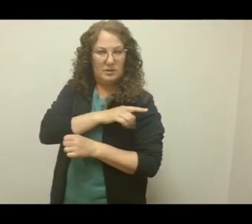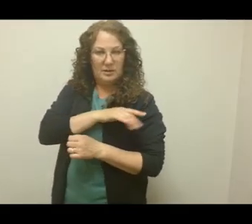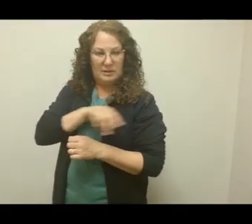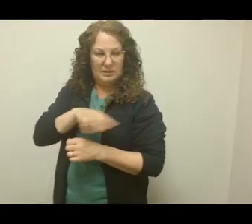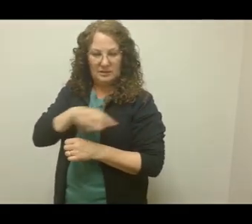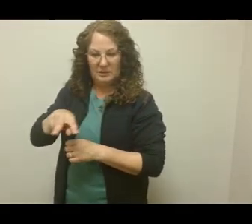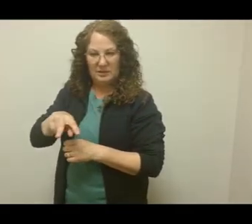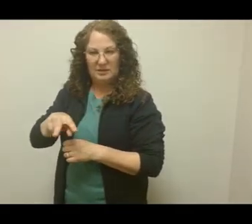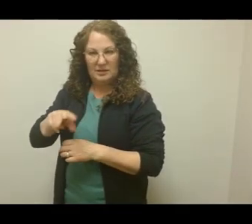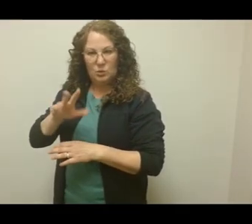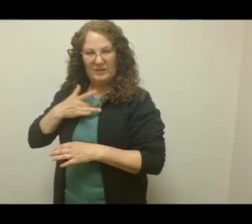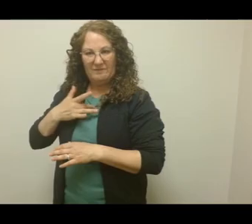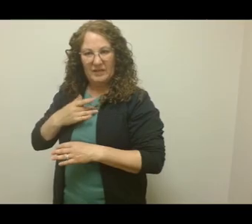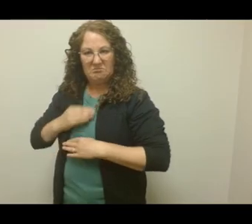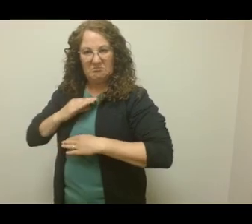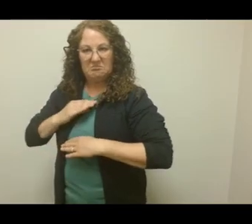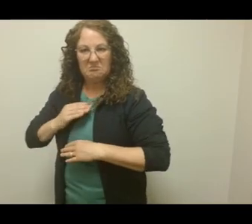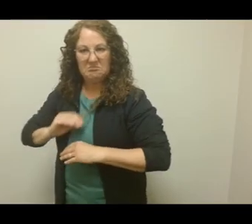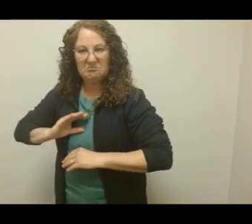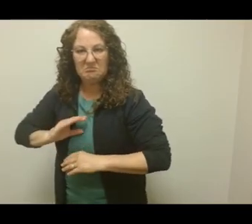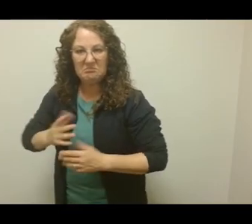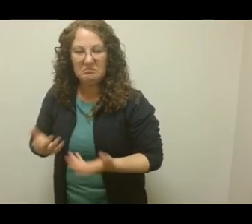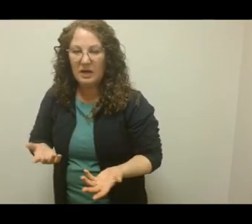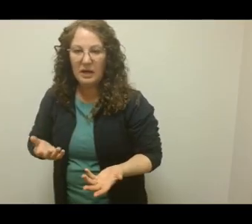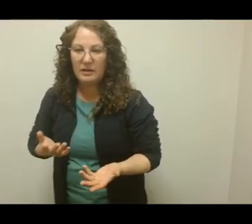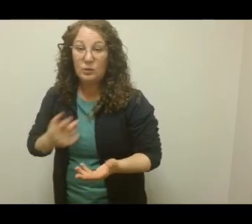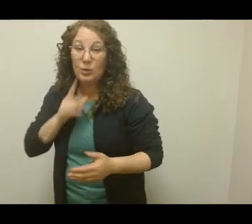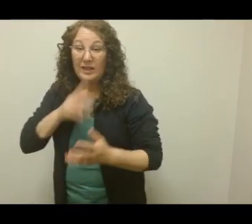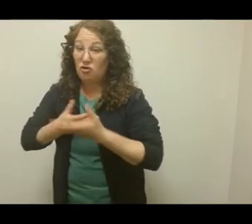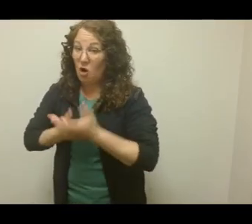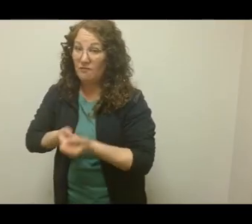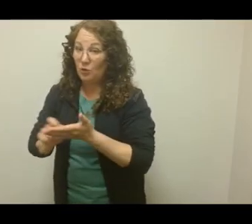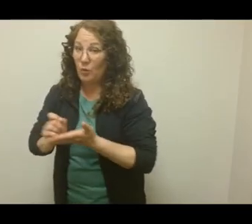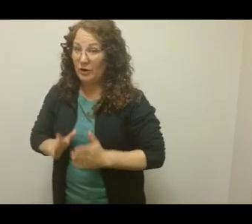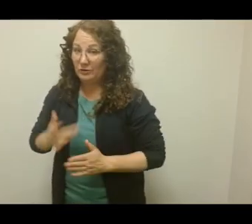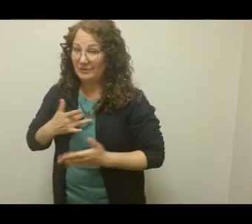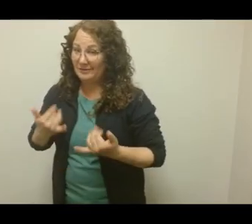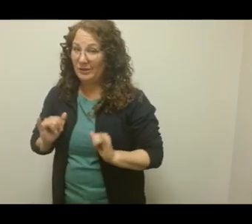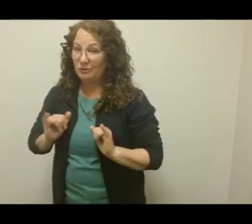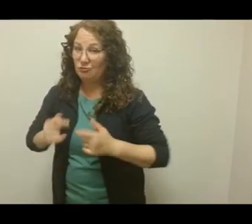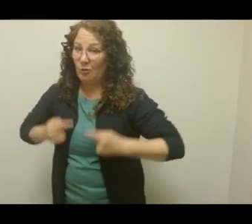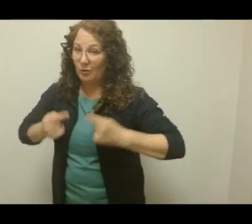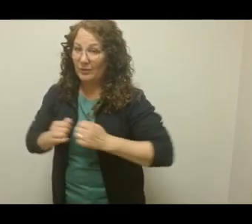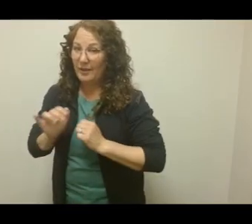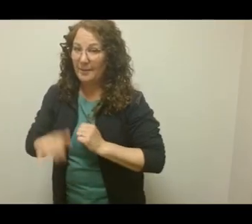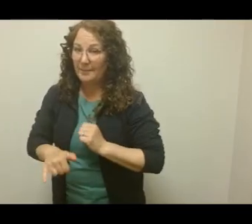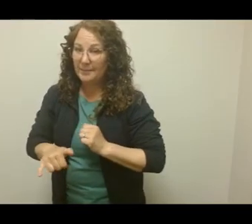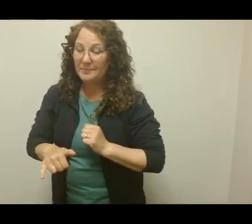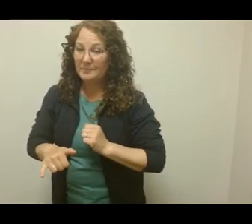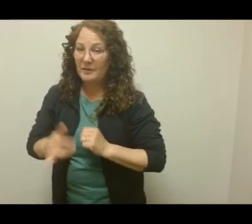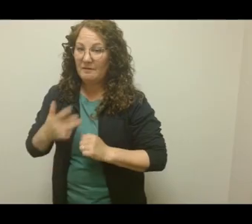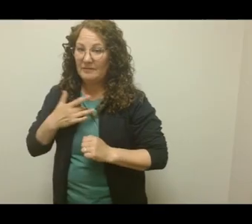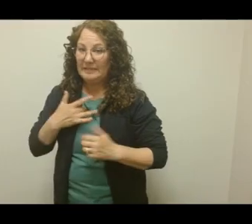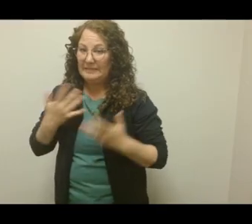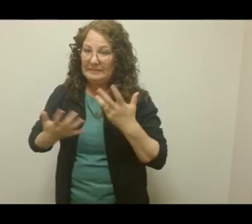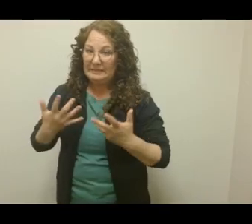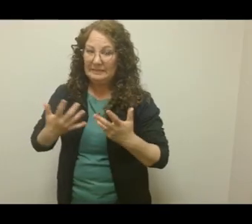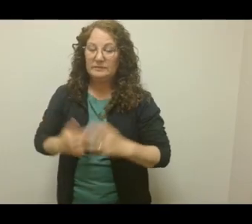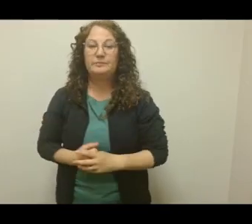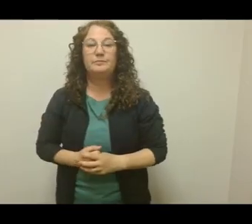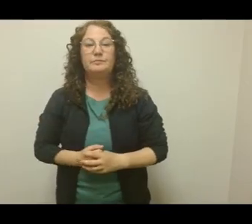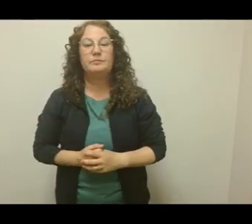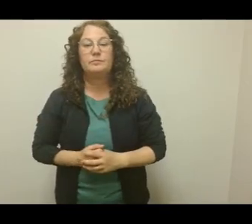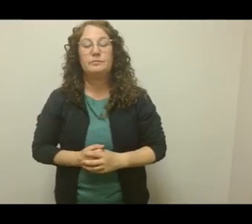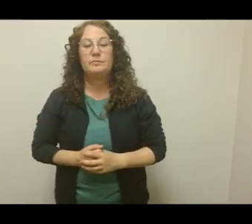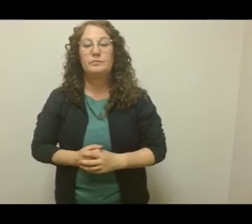that you feel good about. Even the most confident writers would have a hard time doing that without some struggle.